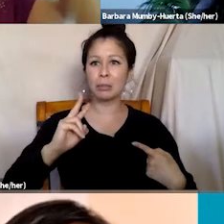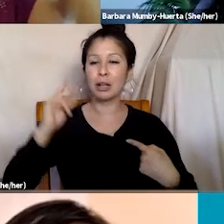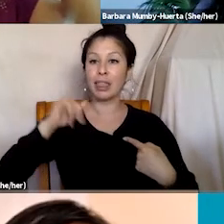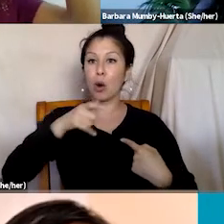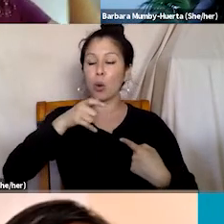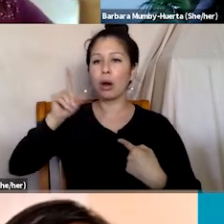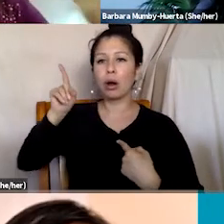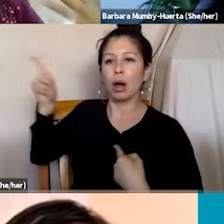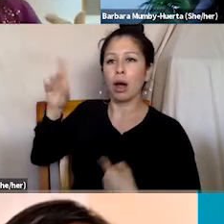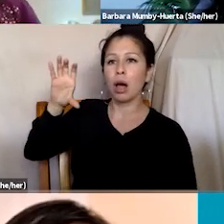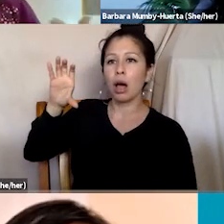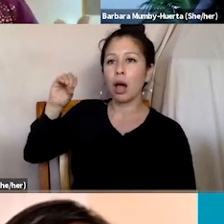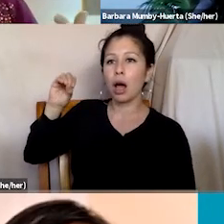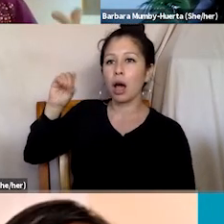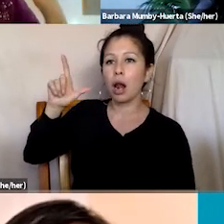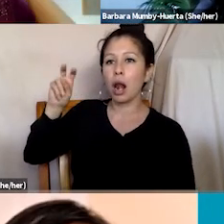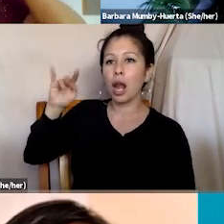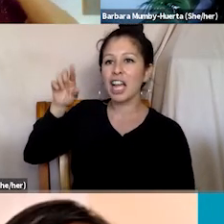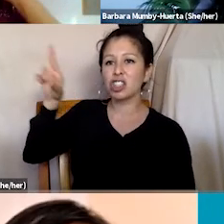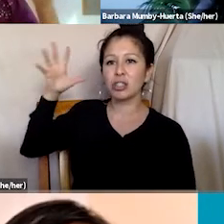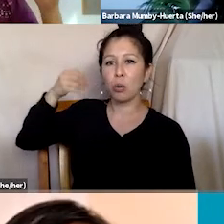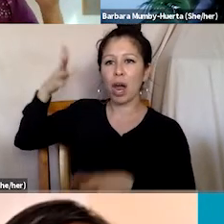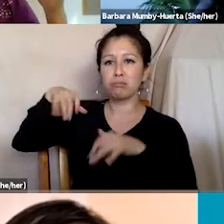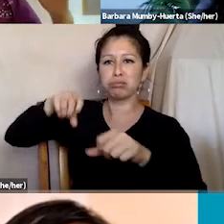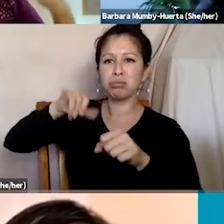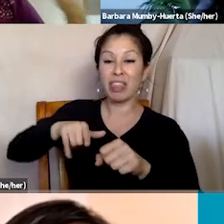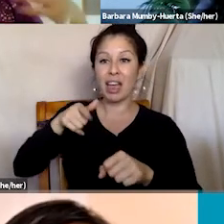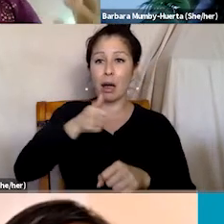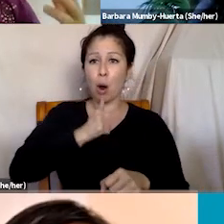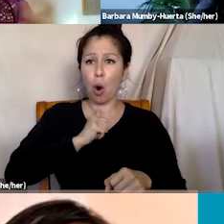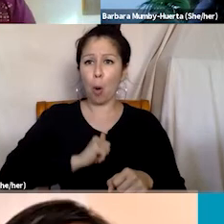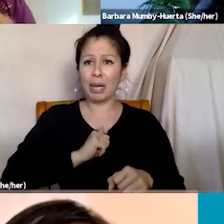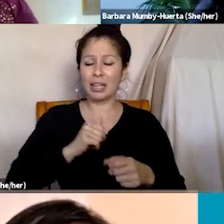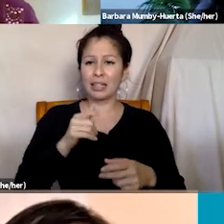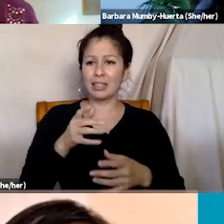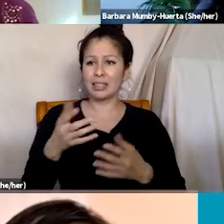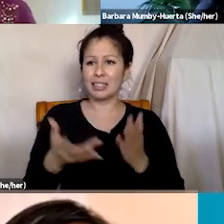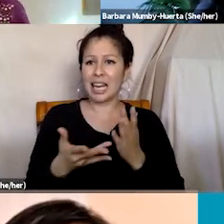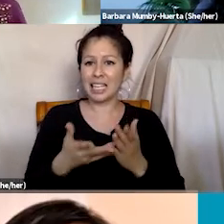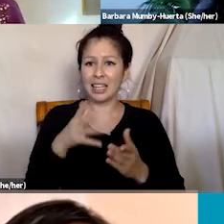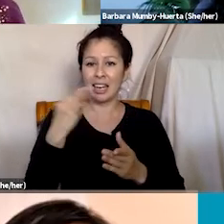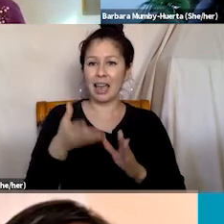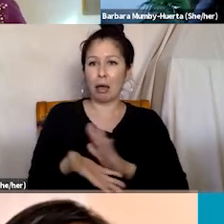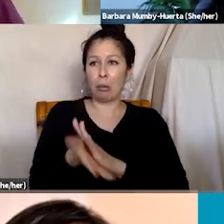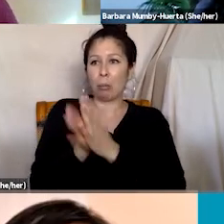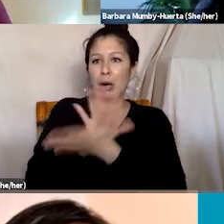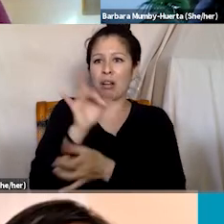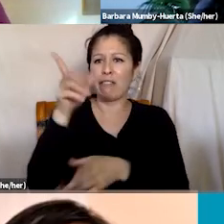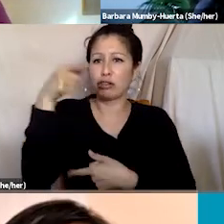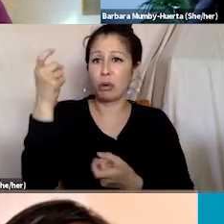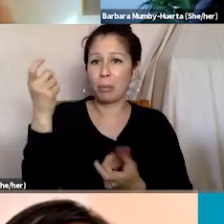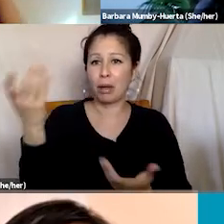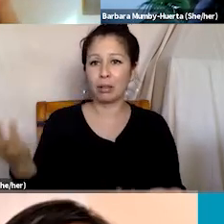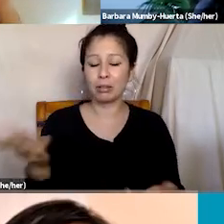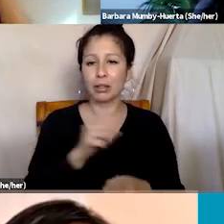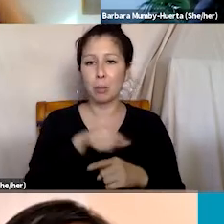colonizers. And these were just coping mechanisms that are without question turning into terrible trauma.